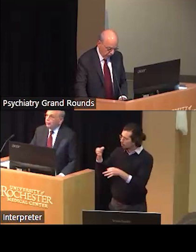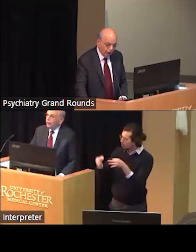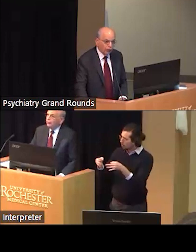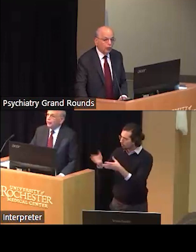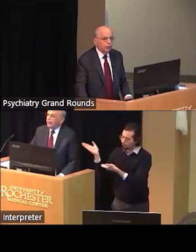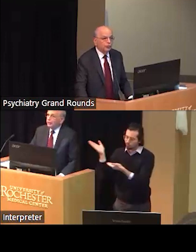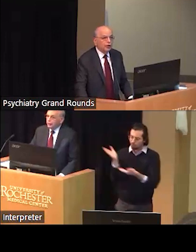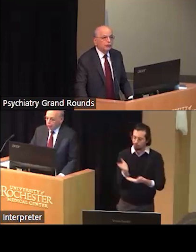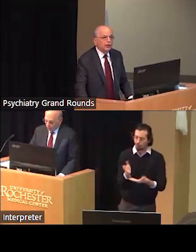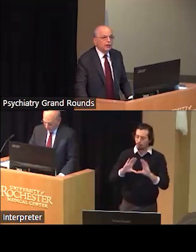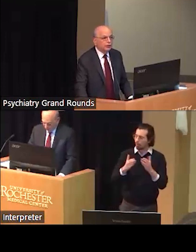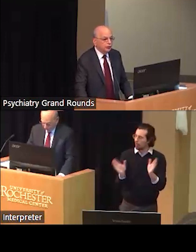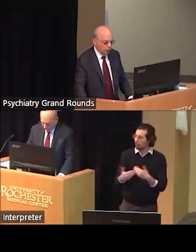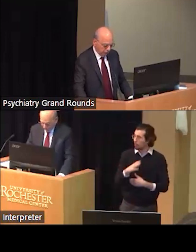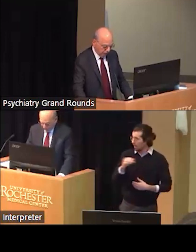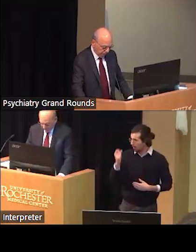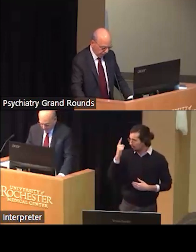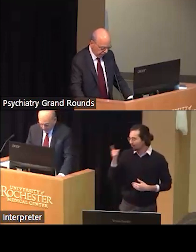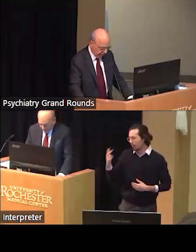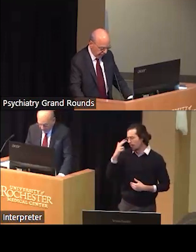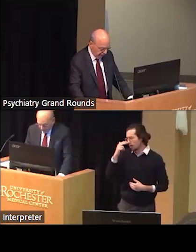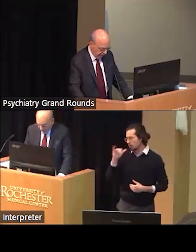classroom, along with his unfailing good humor.